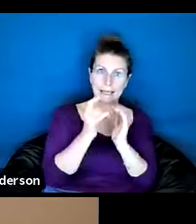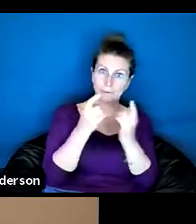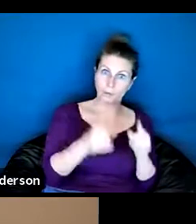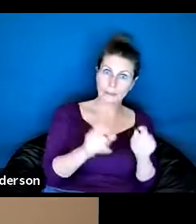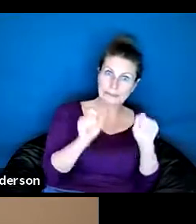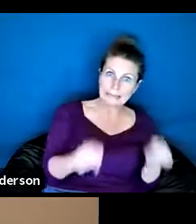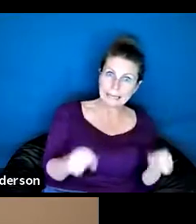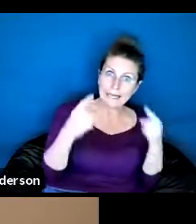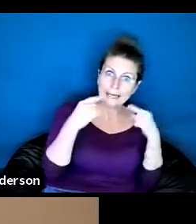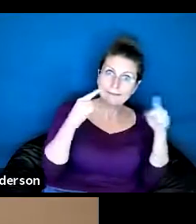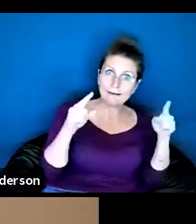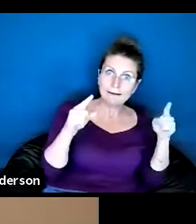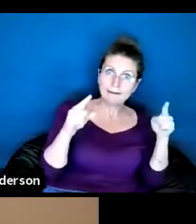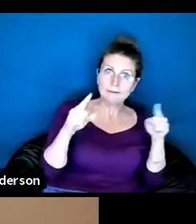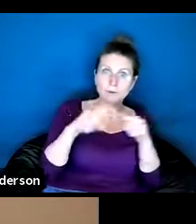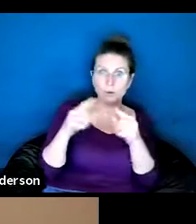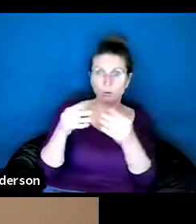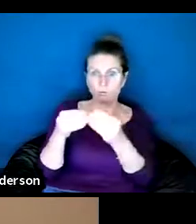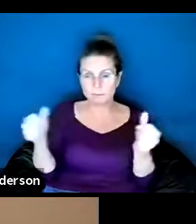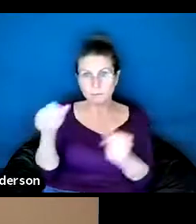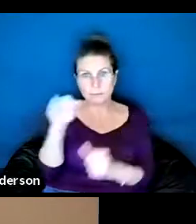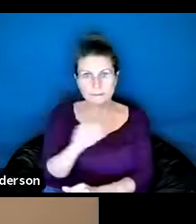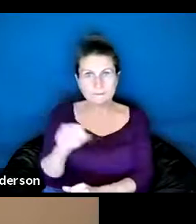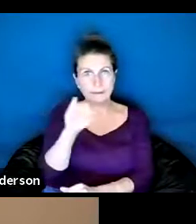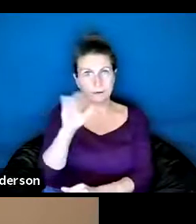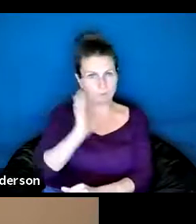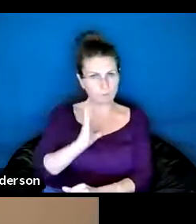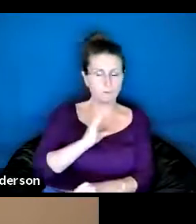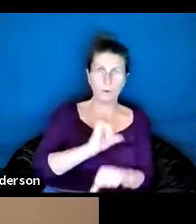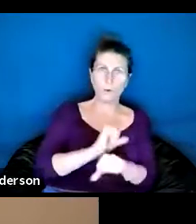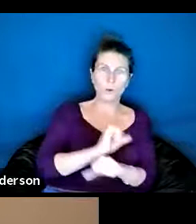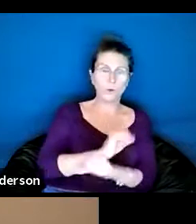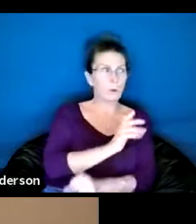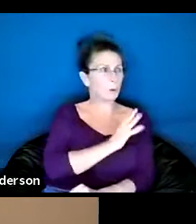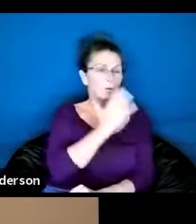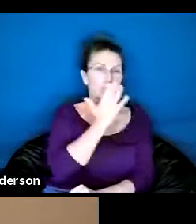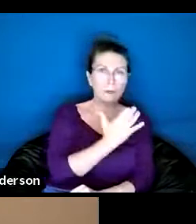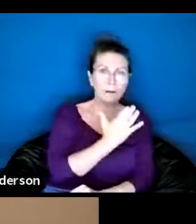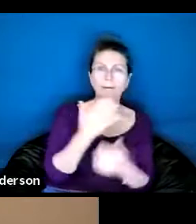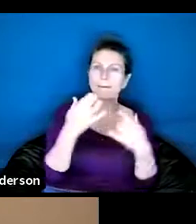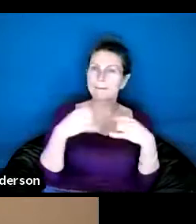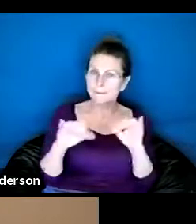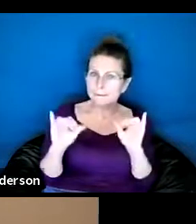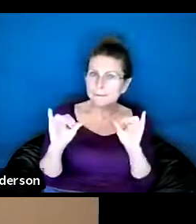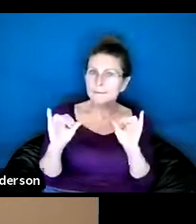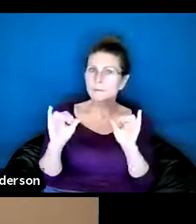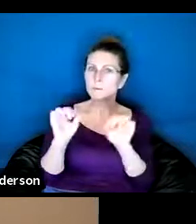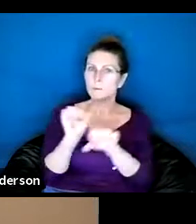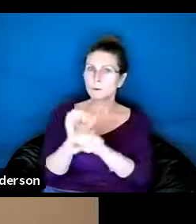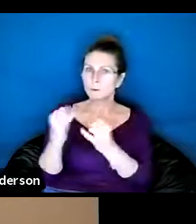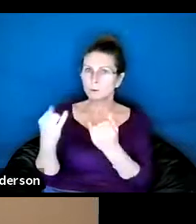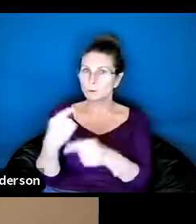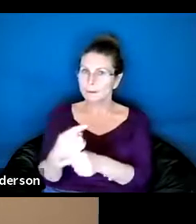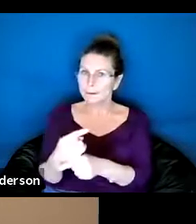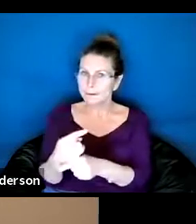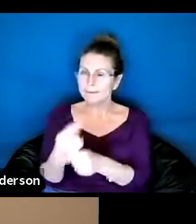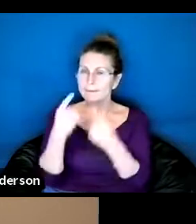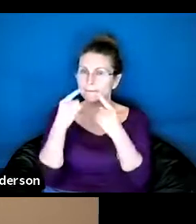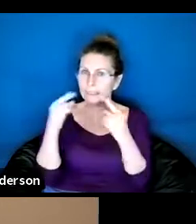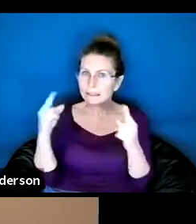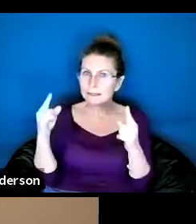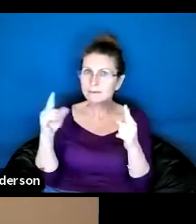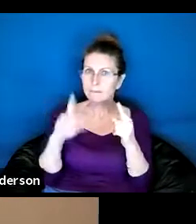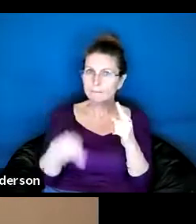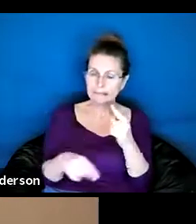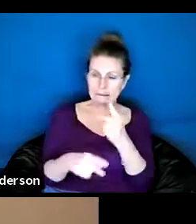we already have and that used to work better, and the ones that still work today. And third, as Sally mentioned,